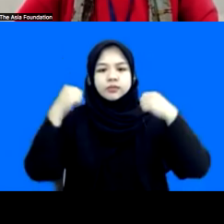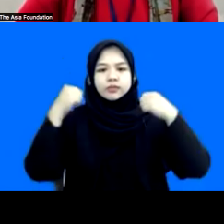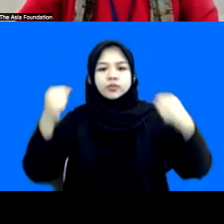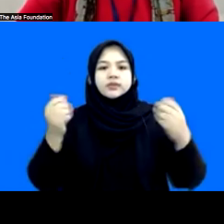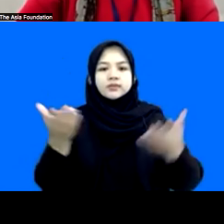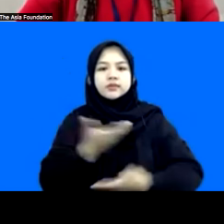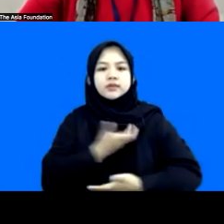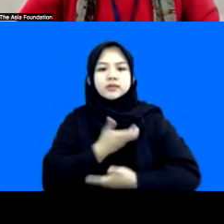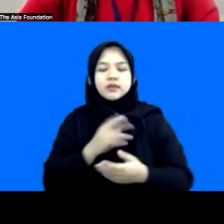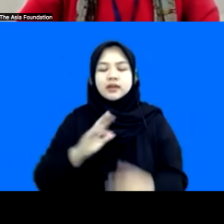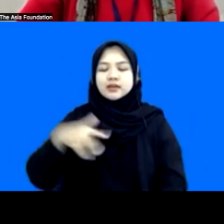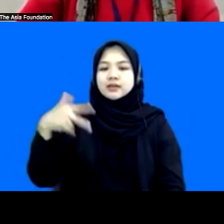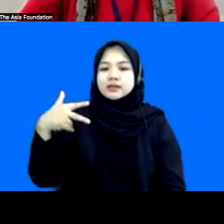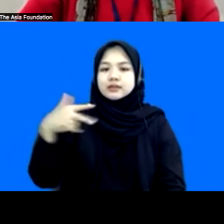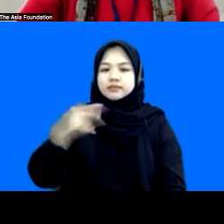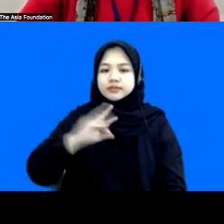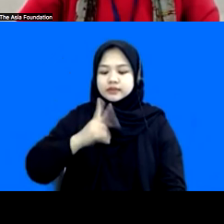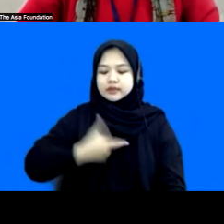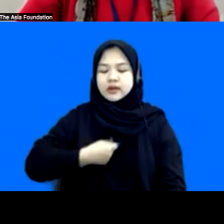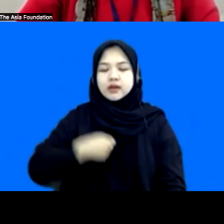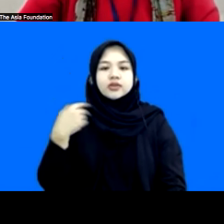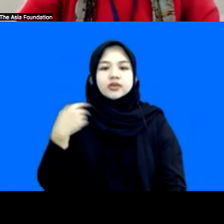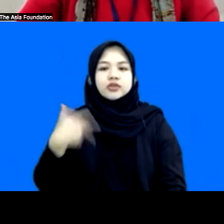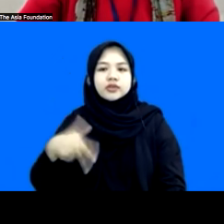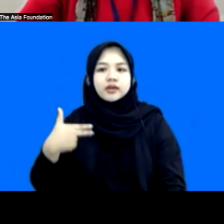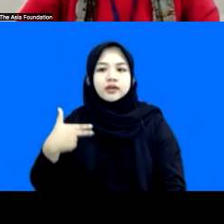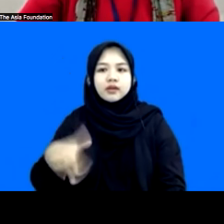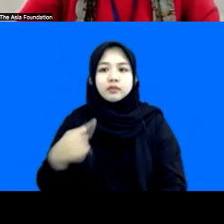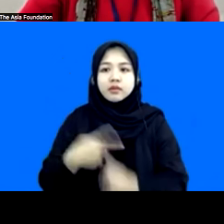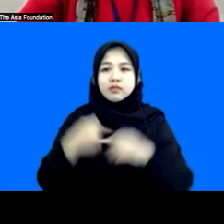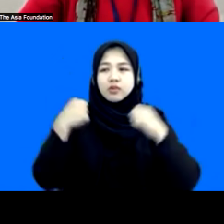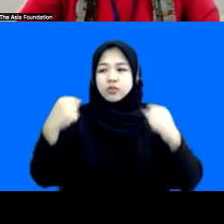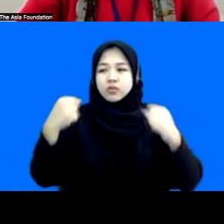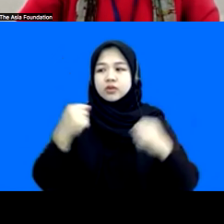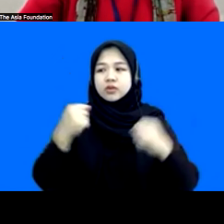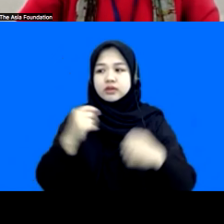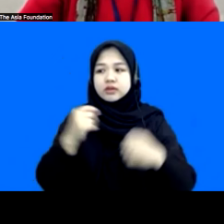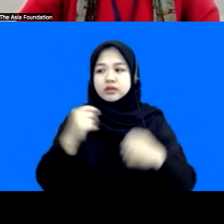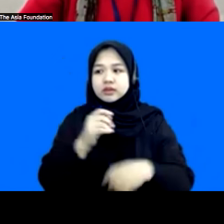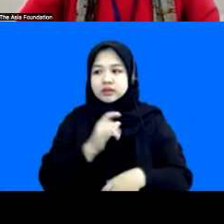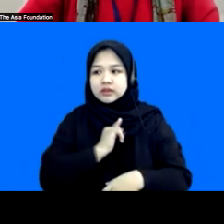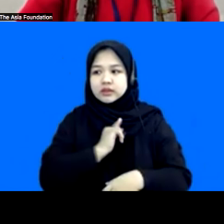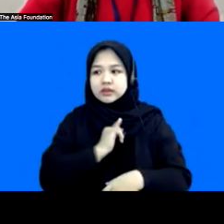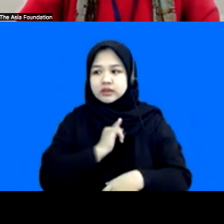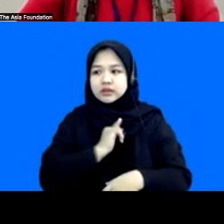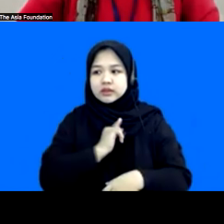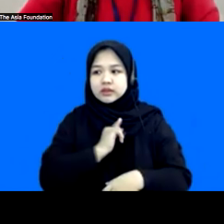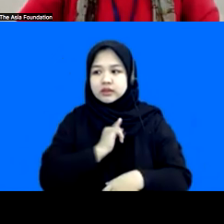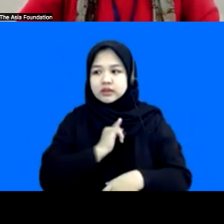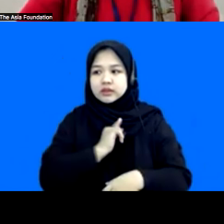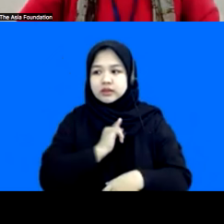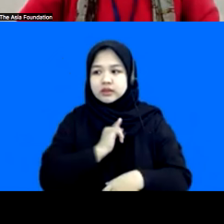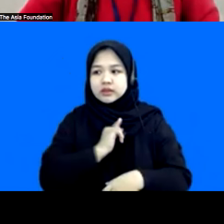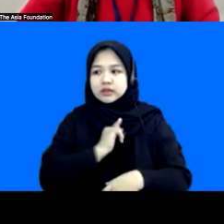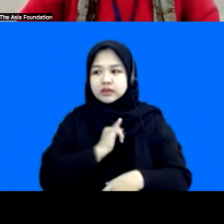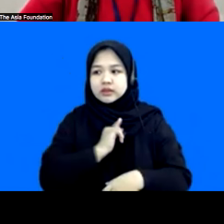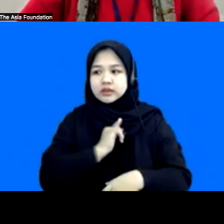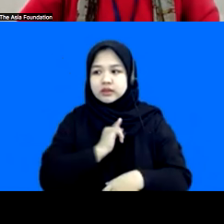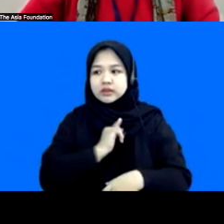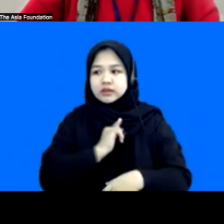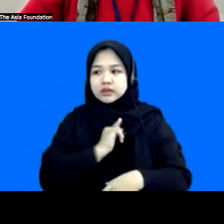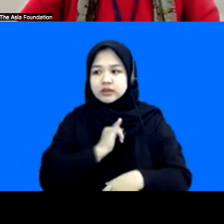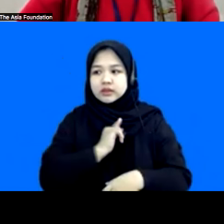acceptance of transgender individuals and securing their legal identity. The third key insight is the significant gaps between words